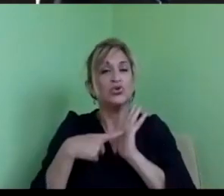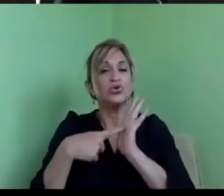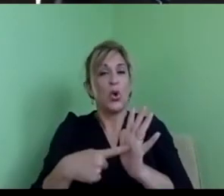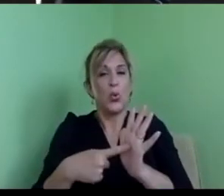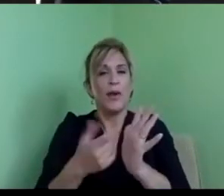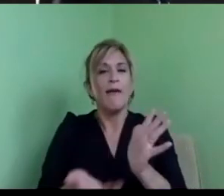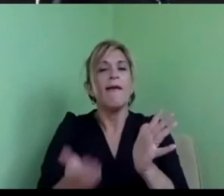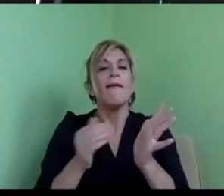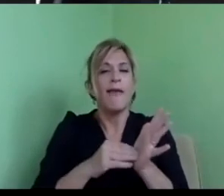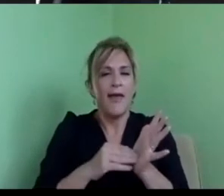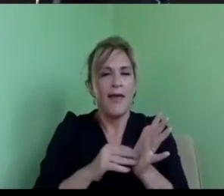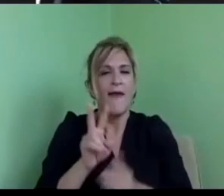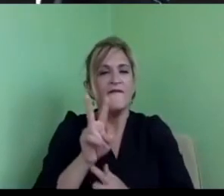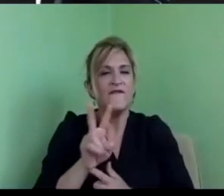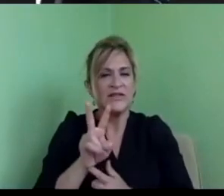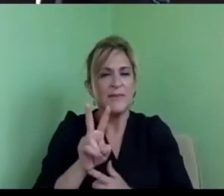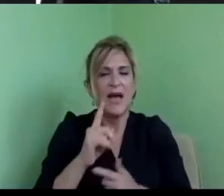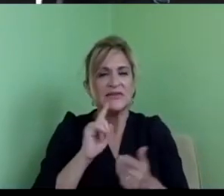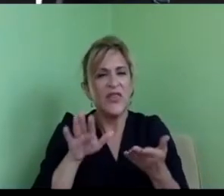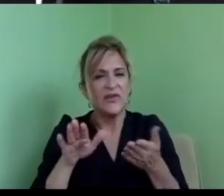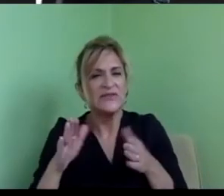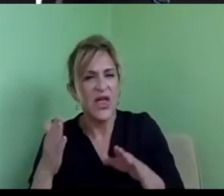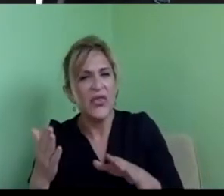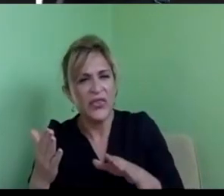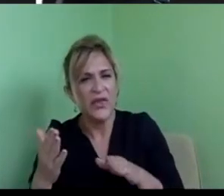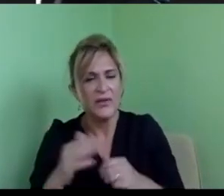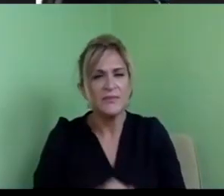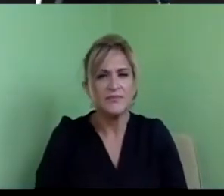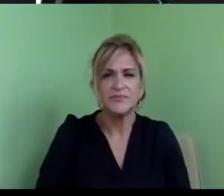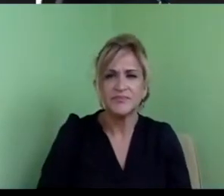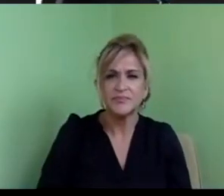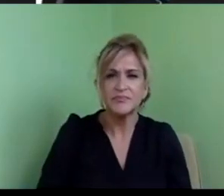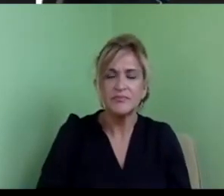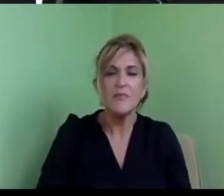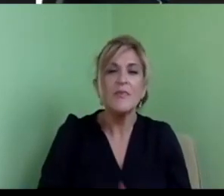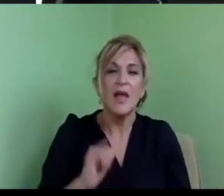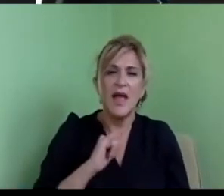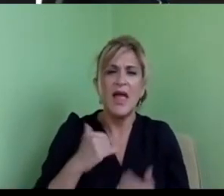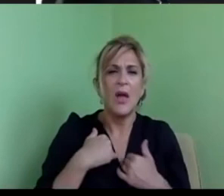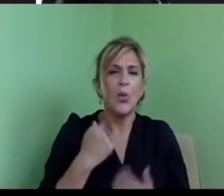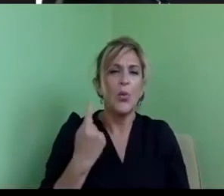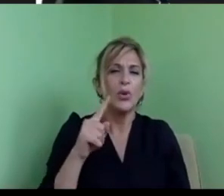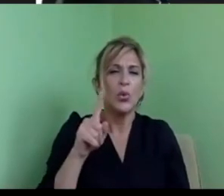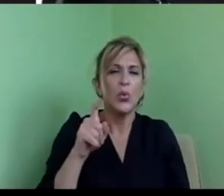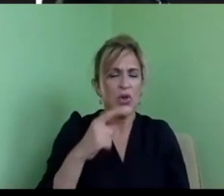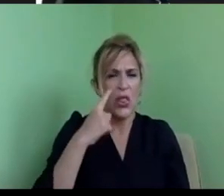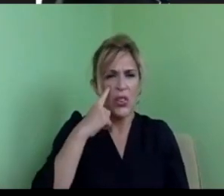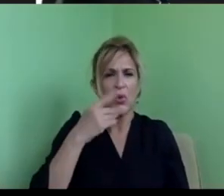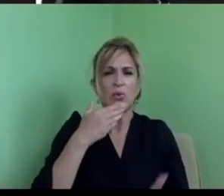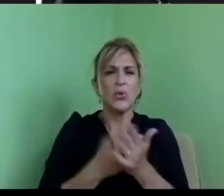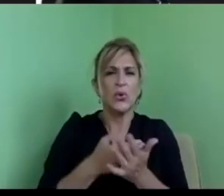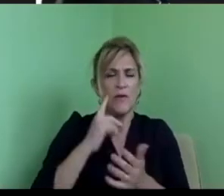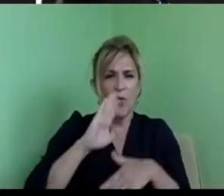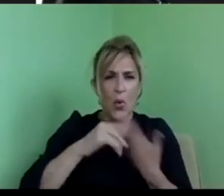uh the dead i do want to there was one question i thought might be good for all of us to answer whoever